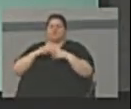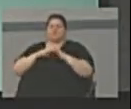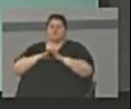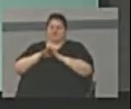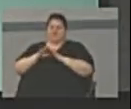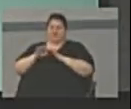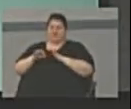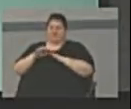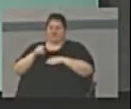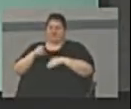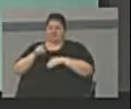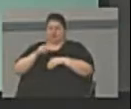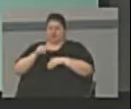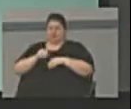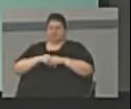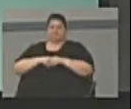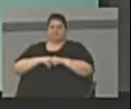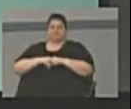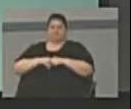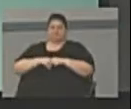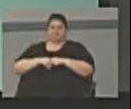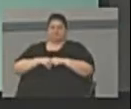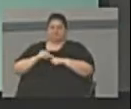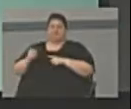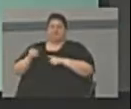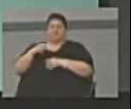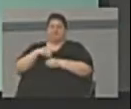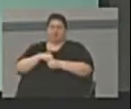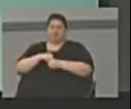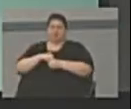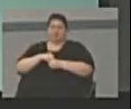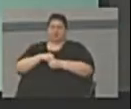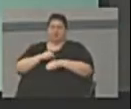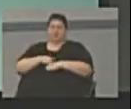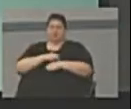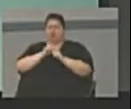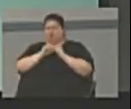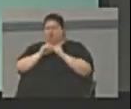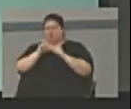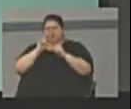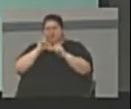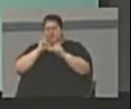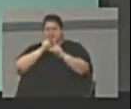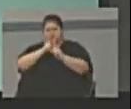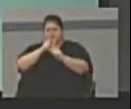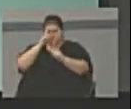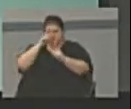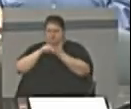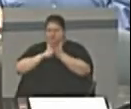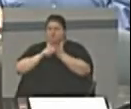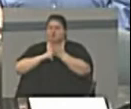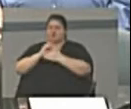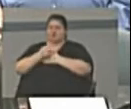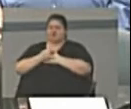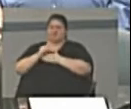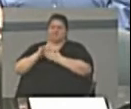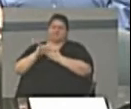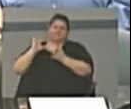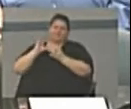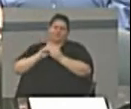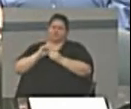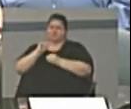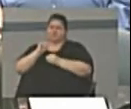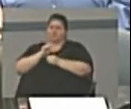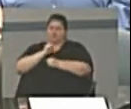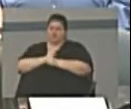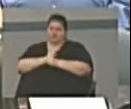County. It includes a long-term vision, and this vision for this project is a 20-year vision, but it also